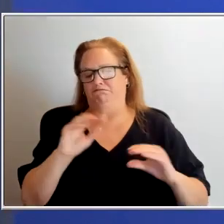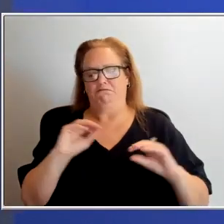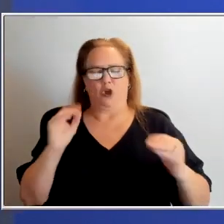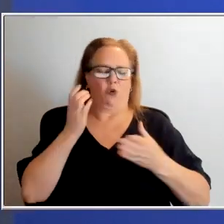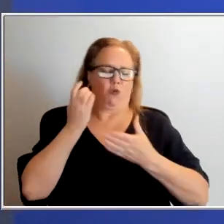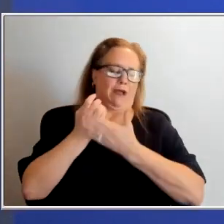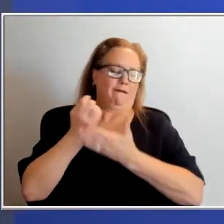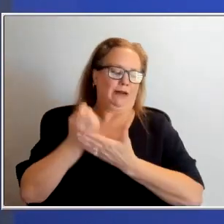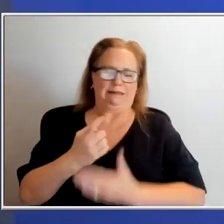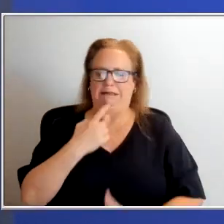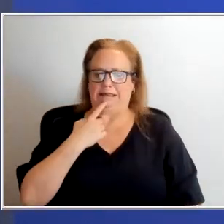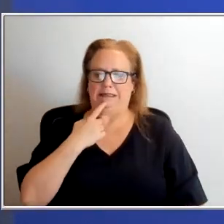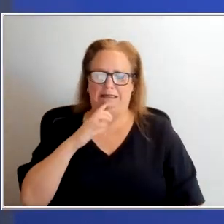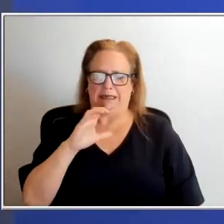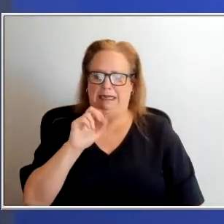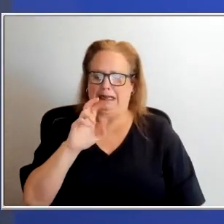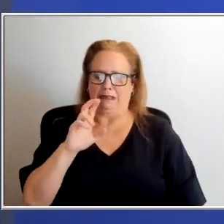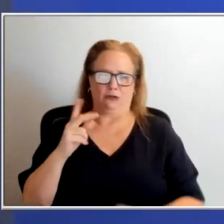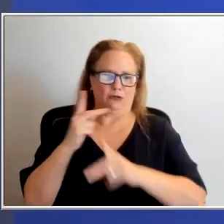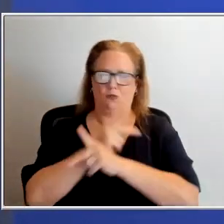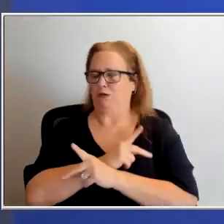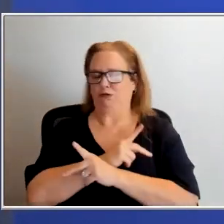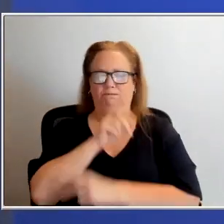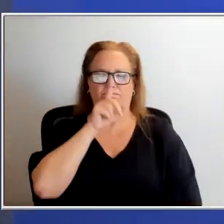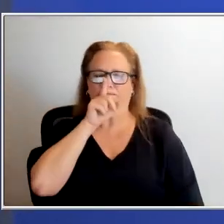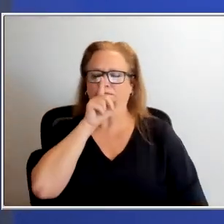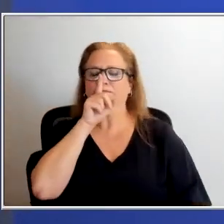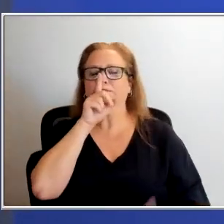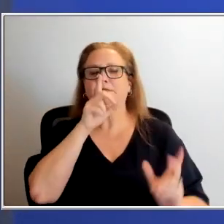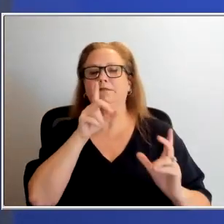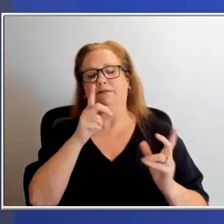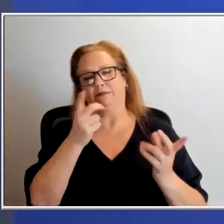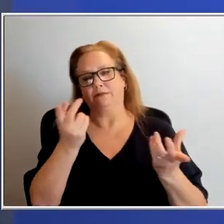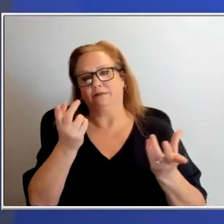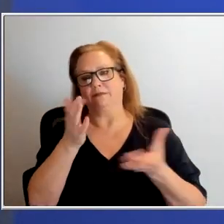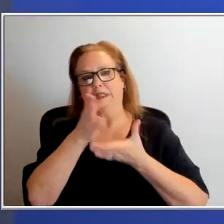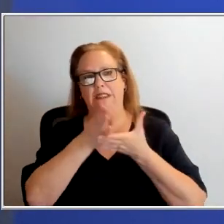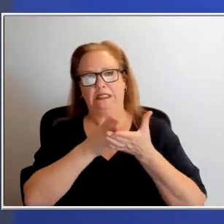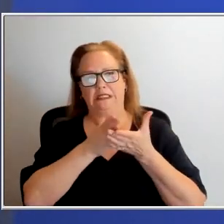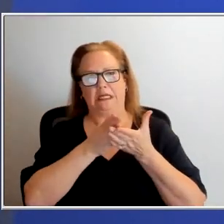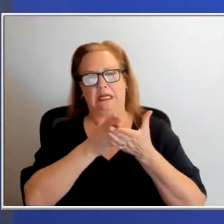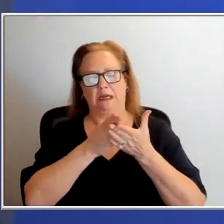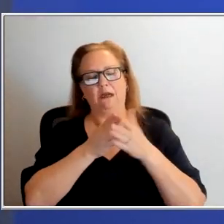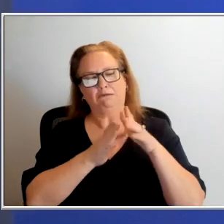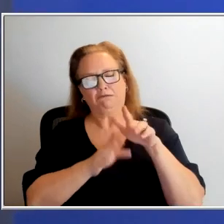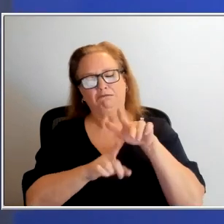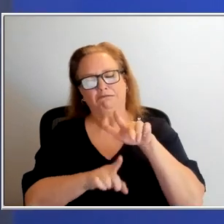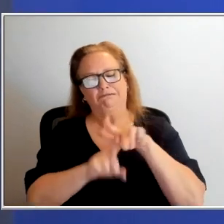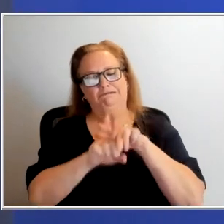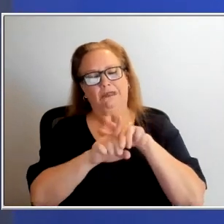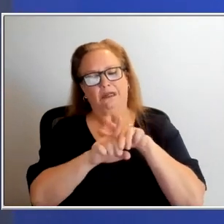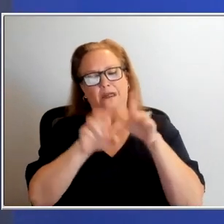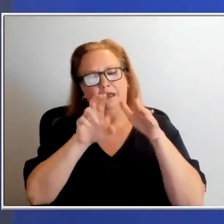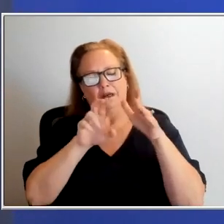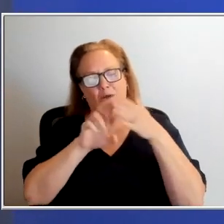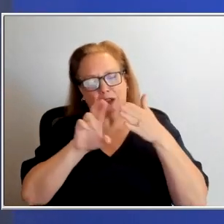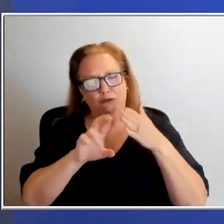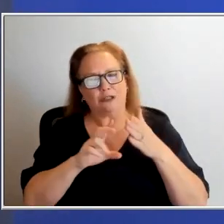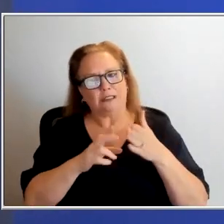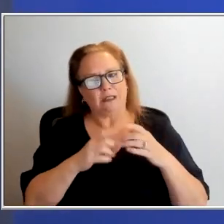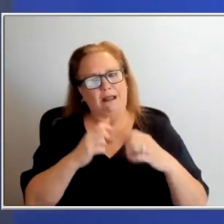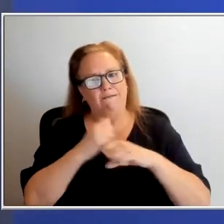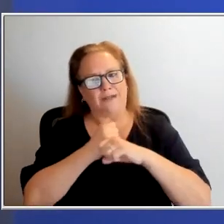that it makes cancer worse. And certainly some emerging evidence that it helps us fight cancer. And then I